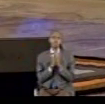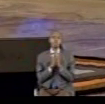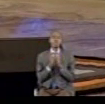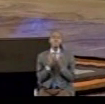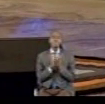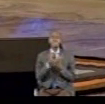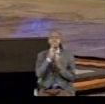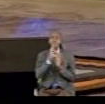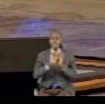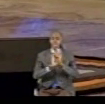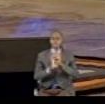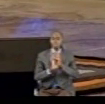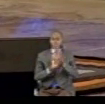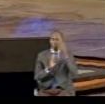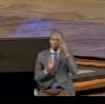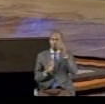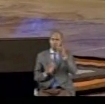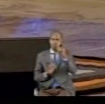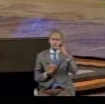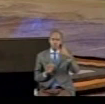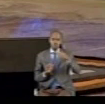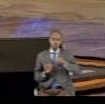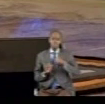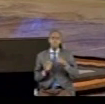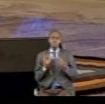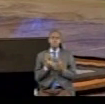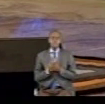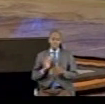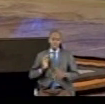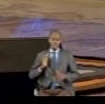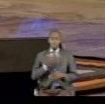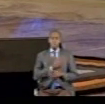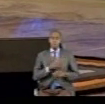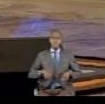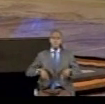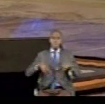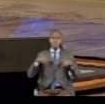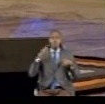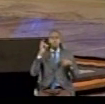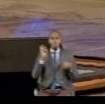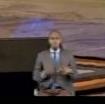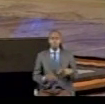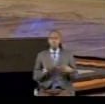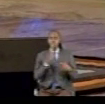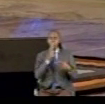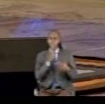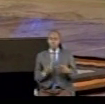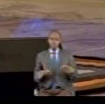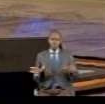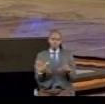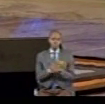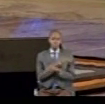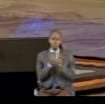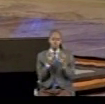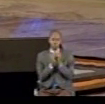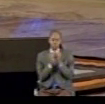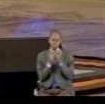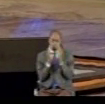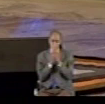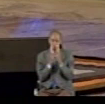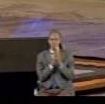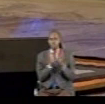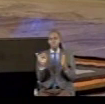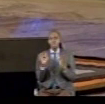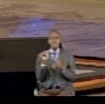for you and for me, that our lives should be marked with praying. Praying every